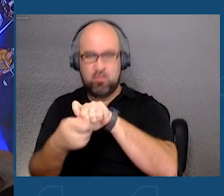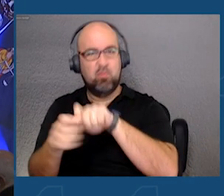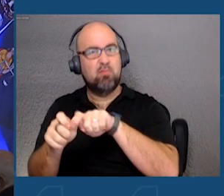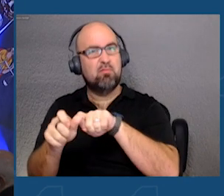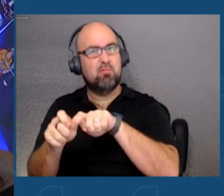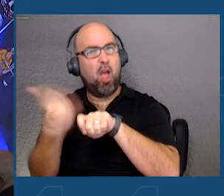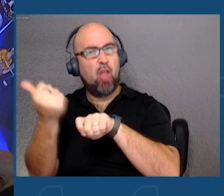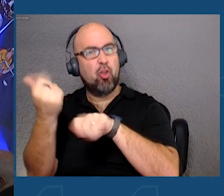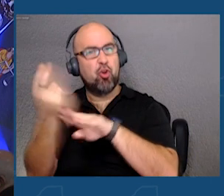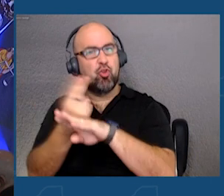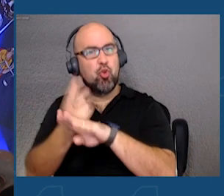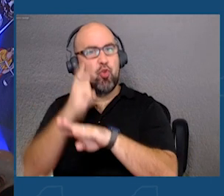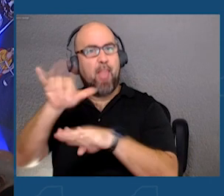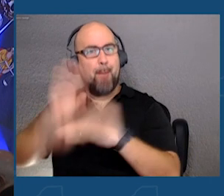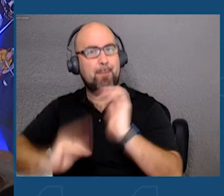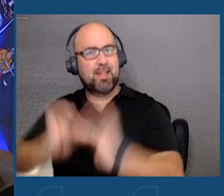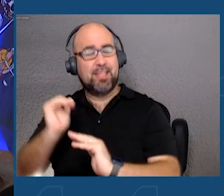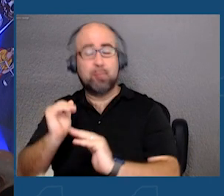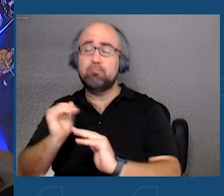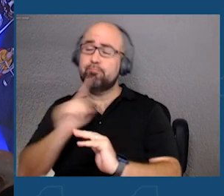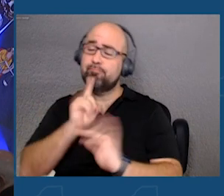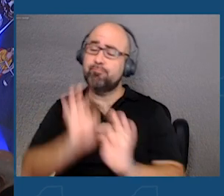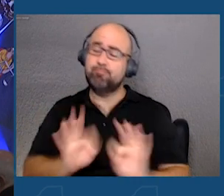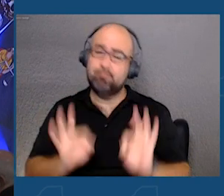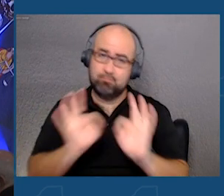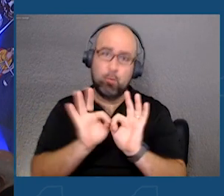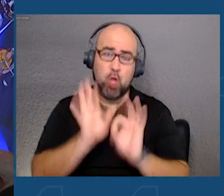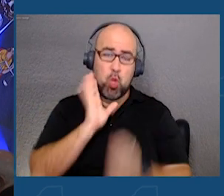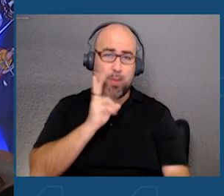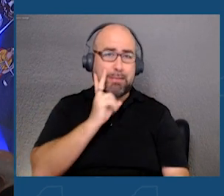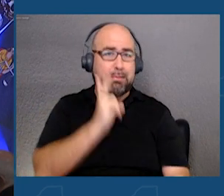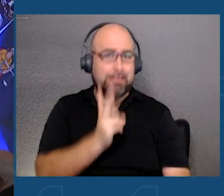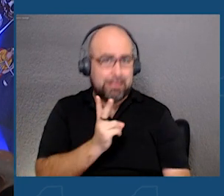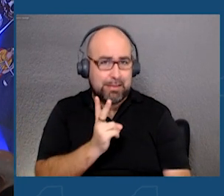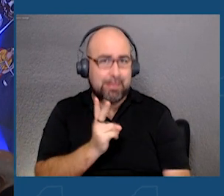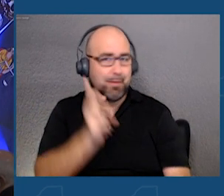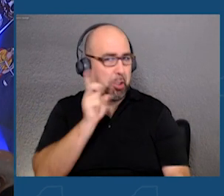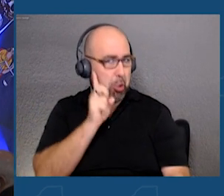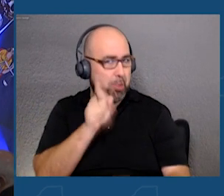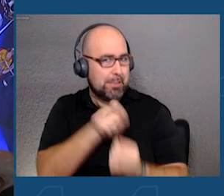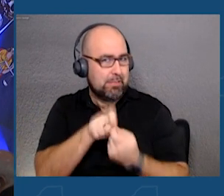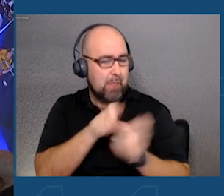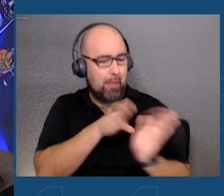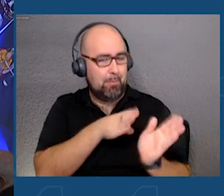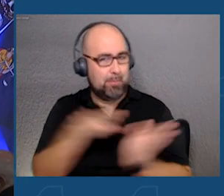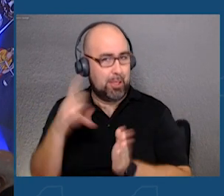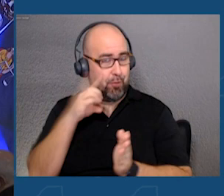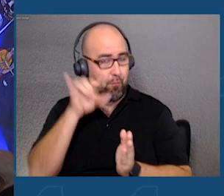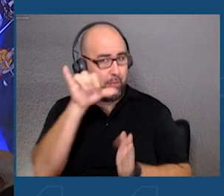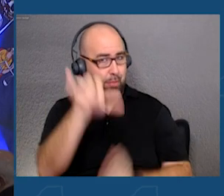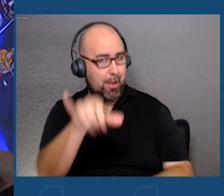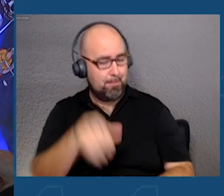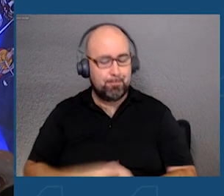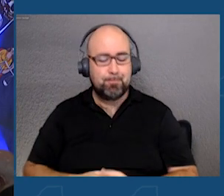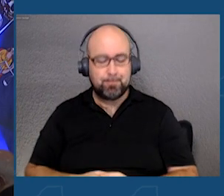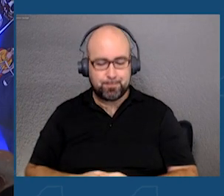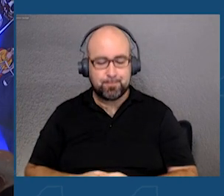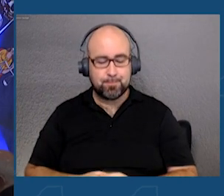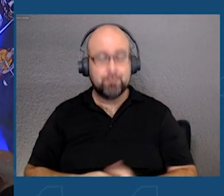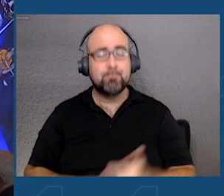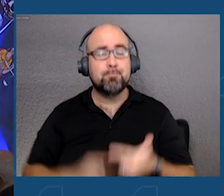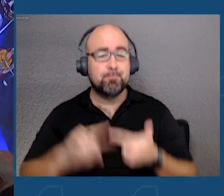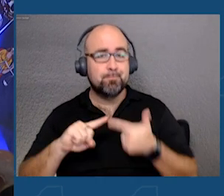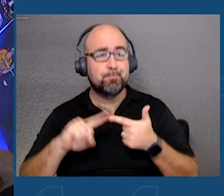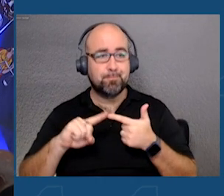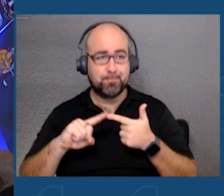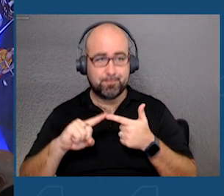critical. And you'll see in here specific plans to do that. Secondly, what we have to